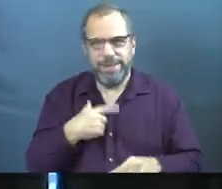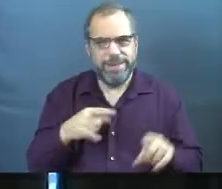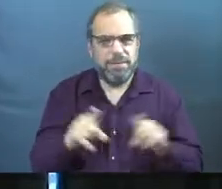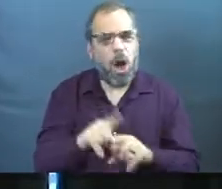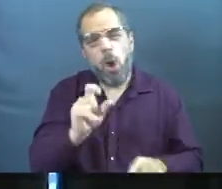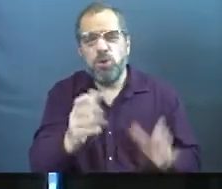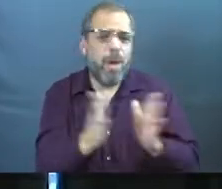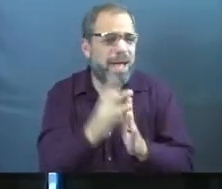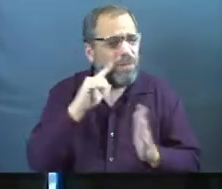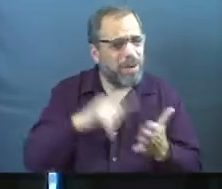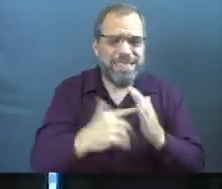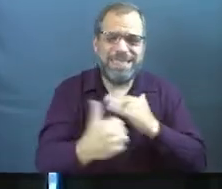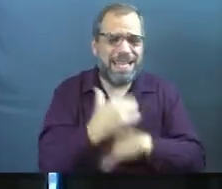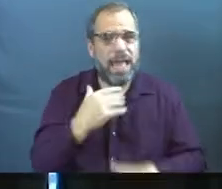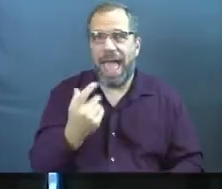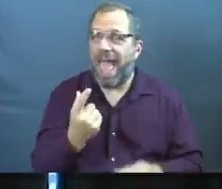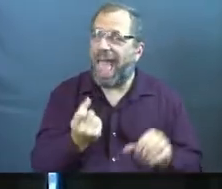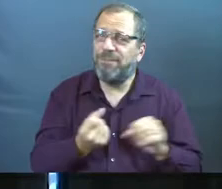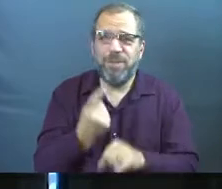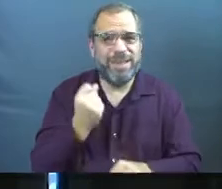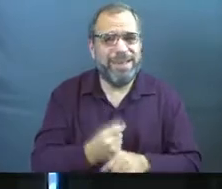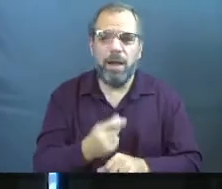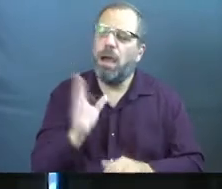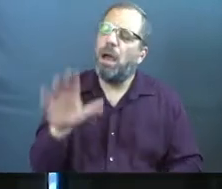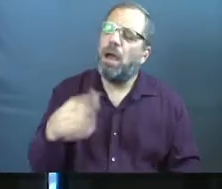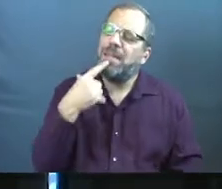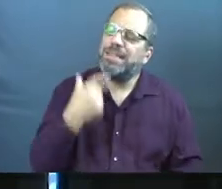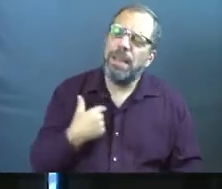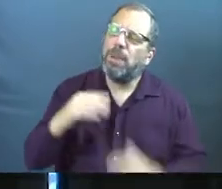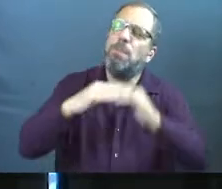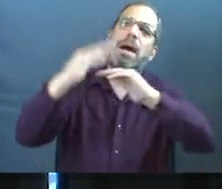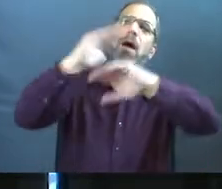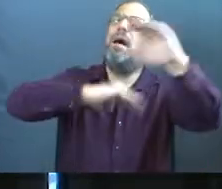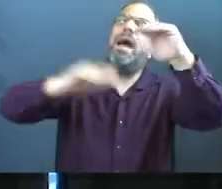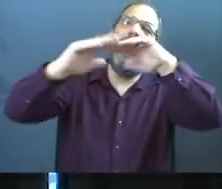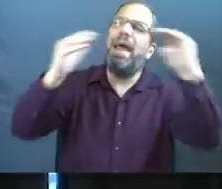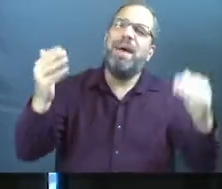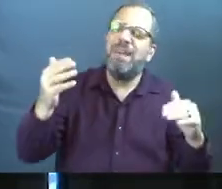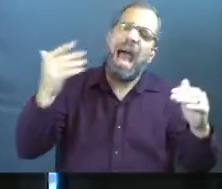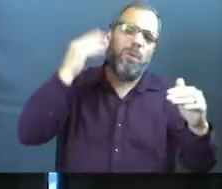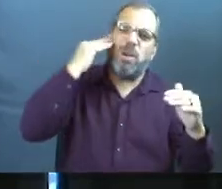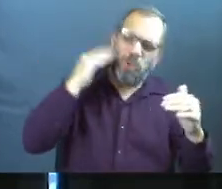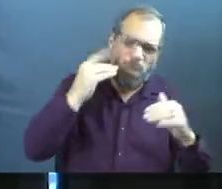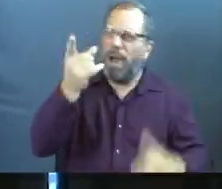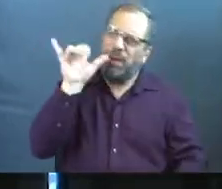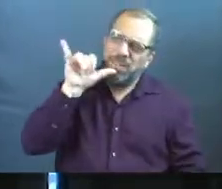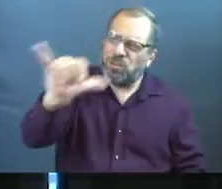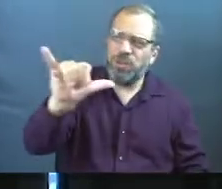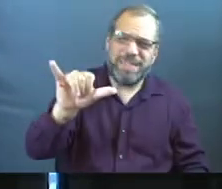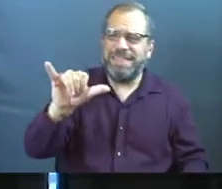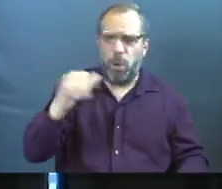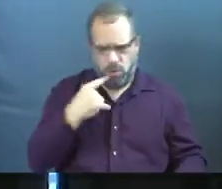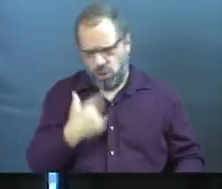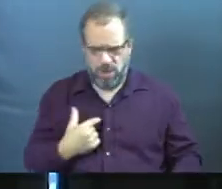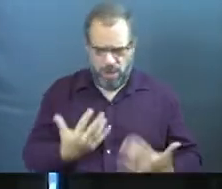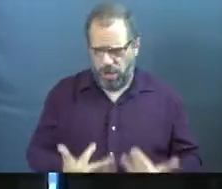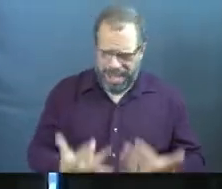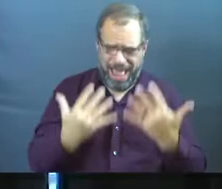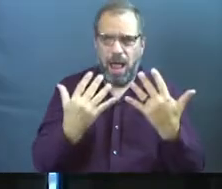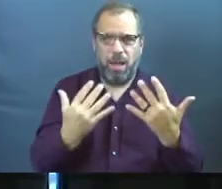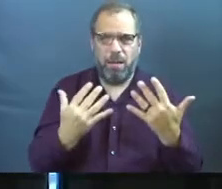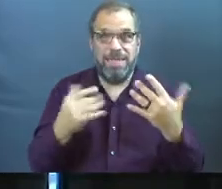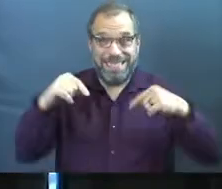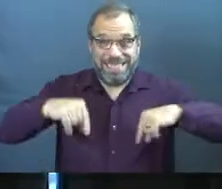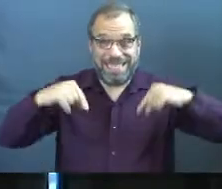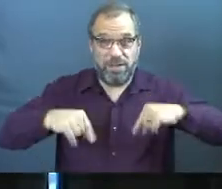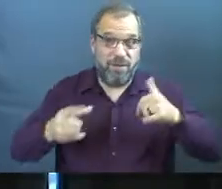we're like, oh, you asked for it. Send us in questions. Every single year people are like, tell me about heaven. You know what I mean? I want to know about eternity, or tell me about hell, right? It's like,